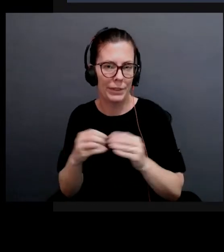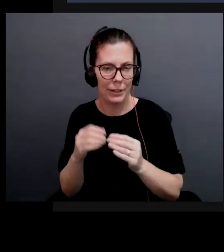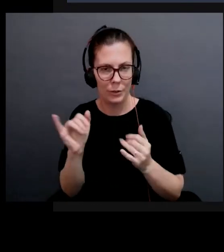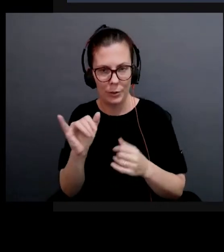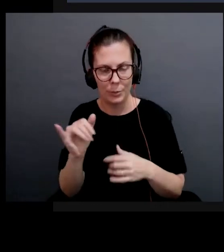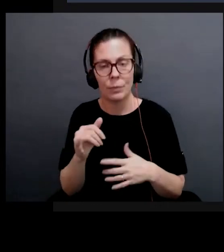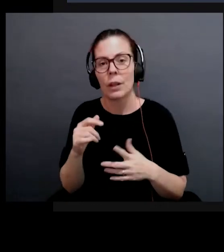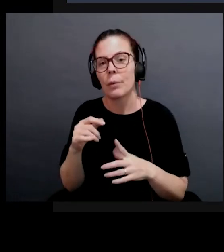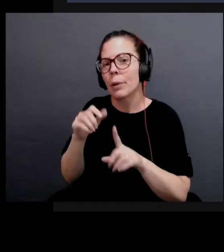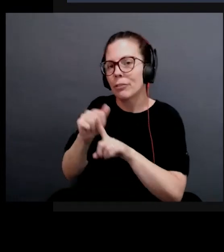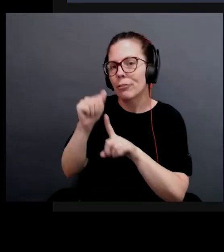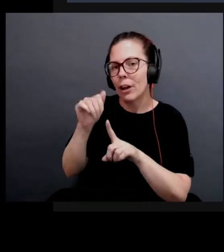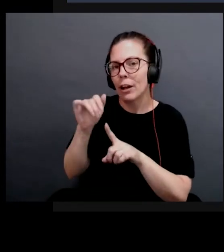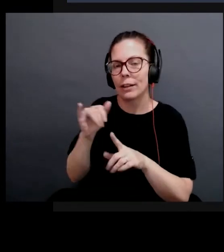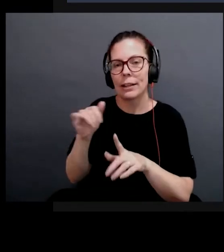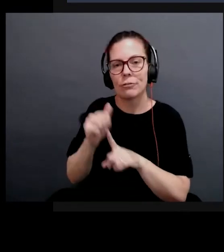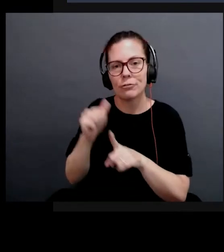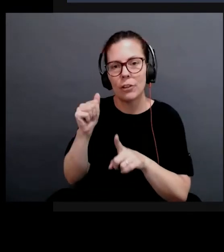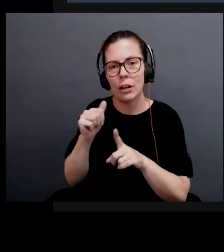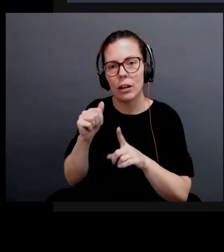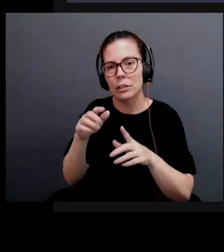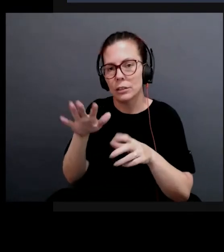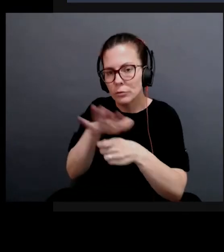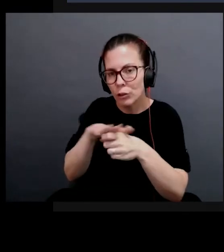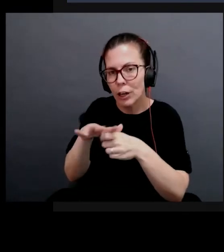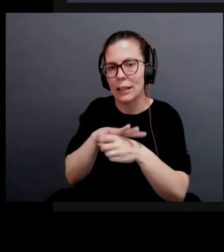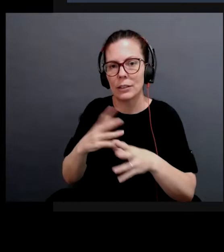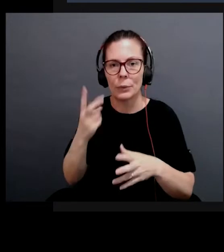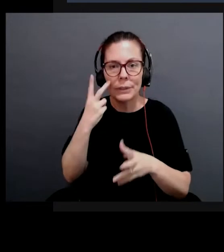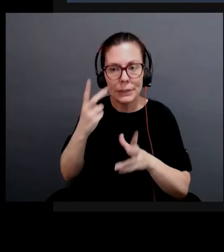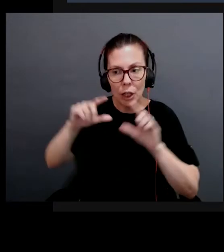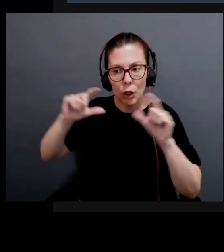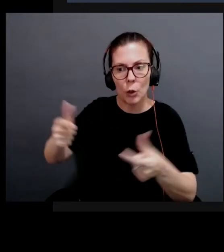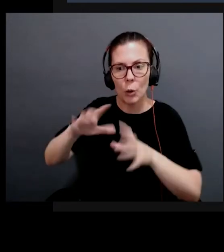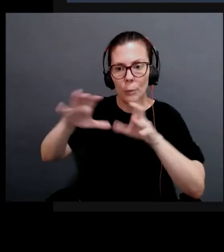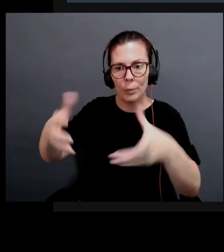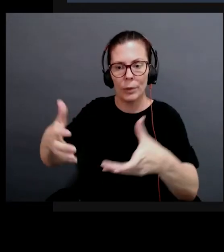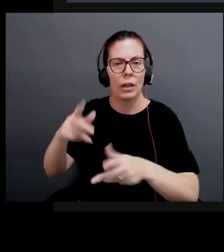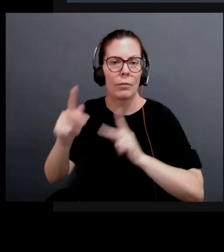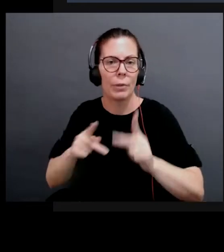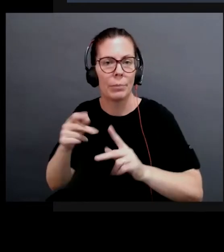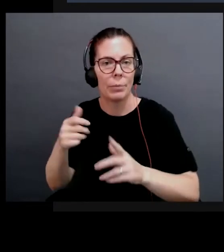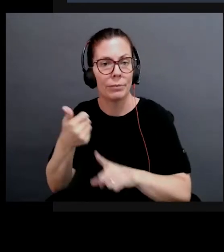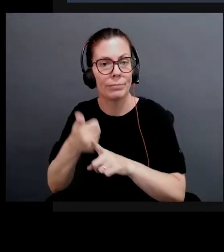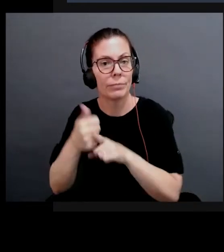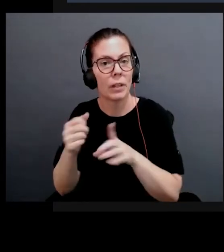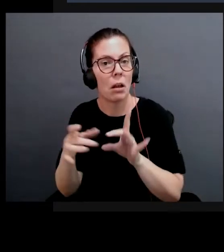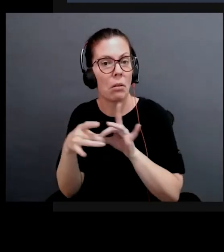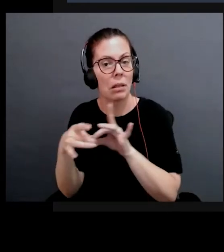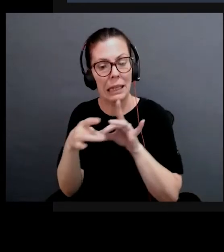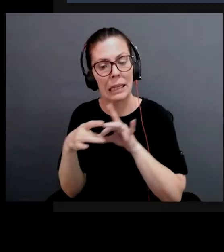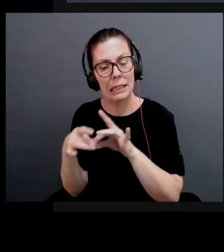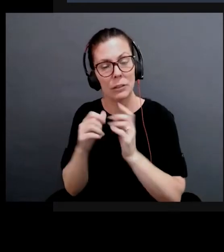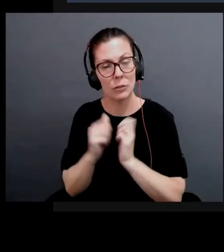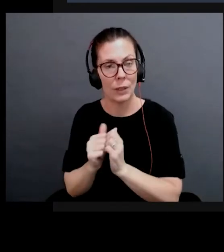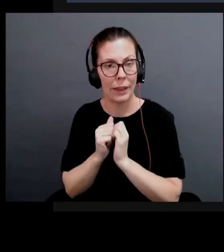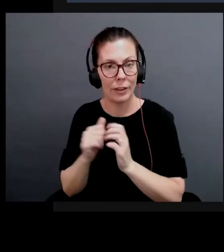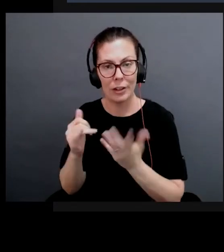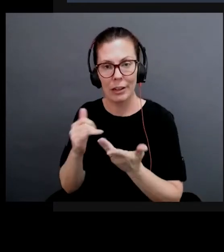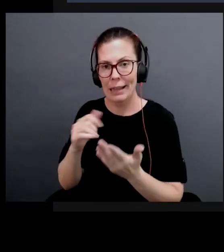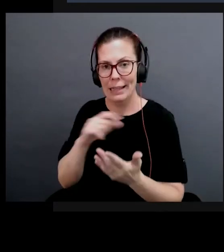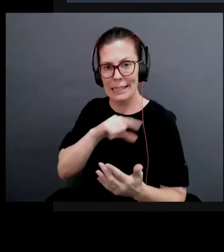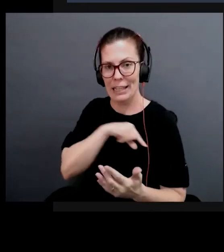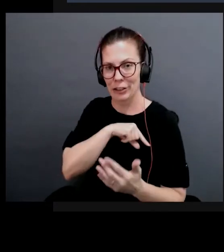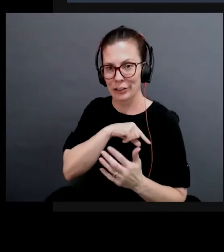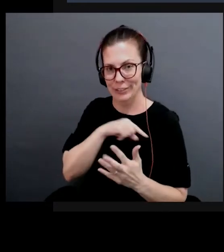find things like fraud rings. I want to find groups of people that are potentially linked together in sort of a guilt by association